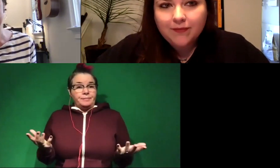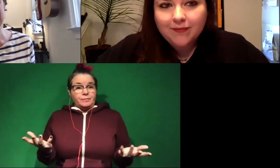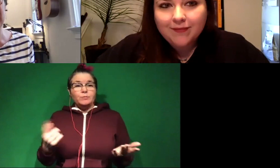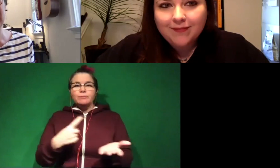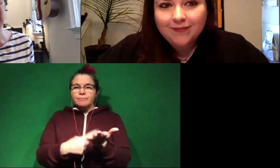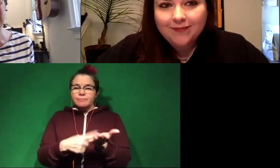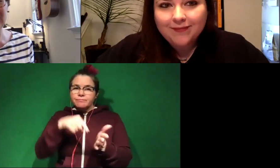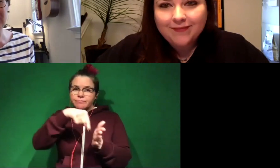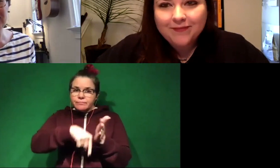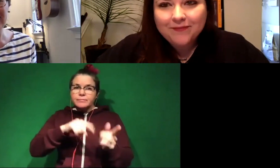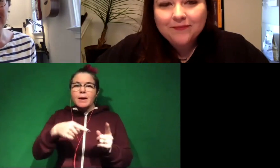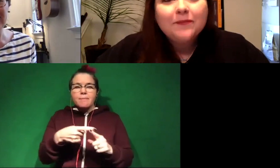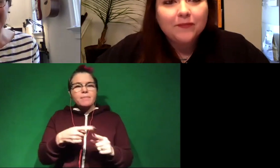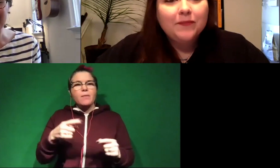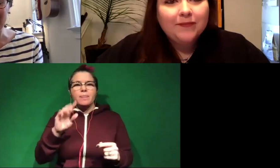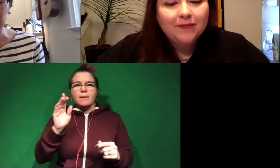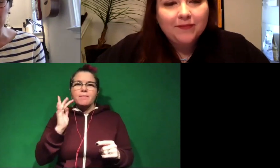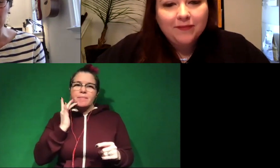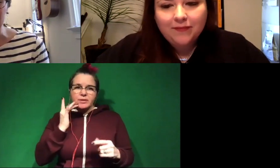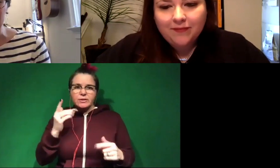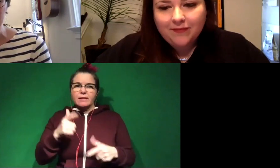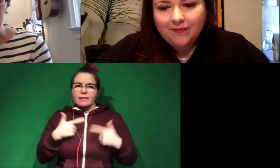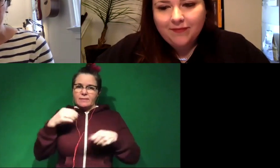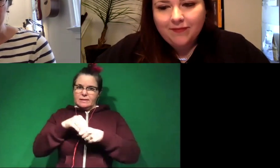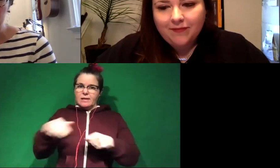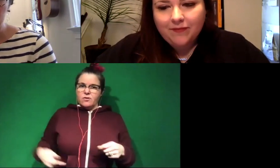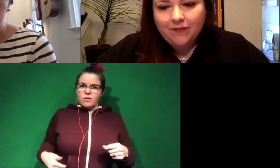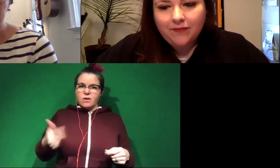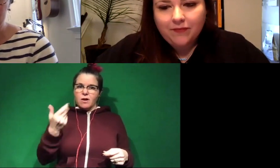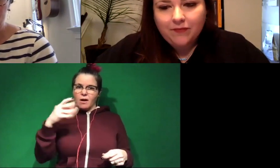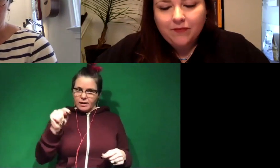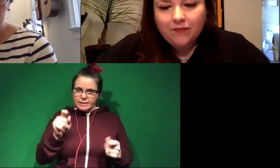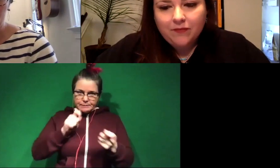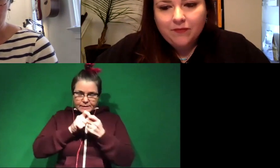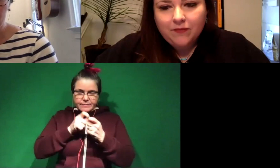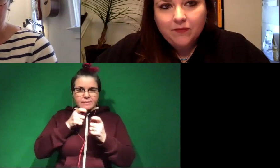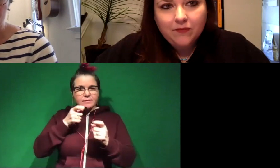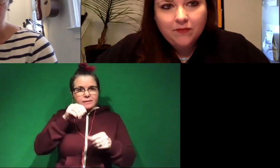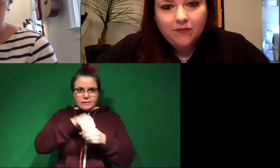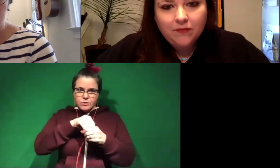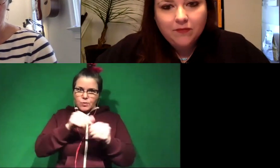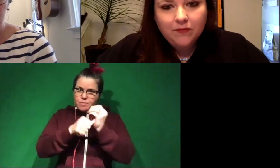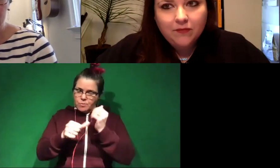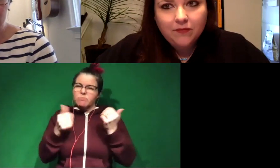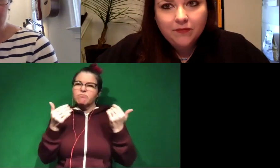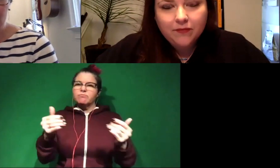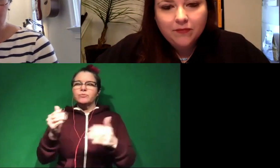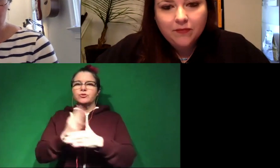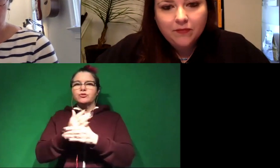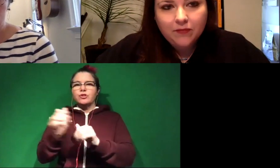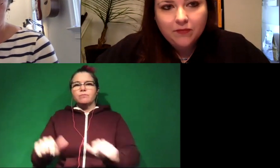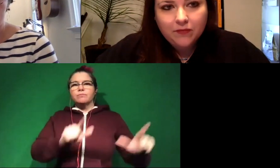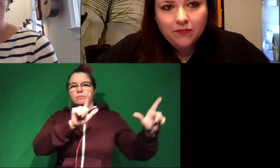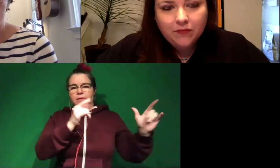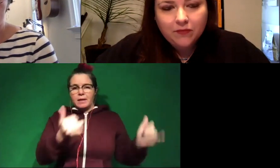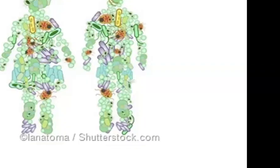about the bacteria that live in your gut and specifically in your poop. And so I'm going to share my screen now. And so we can